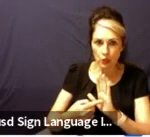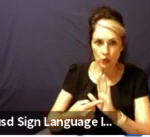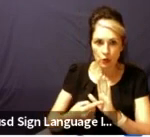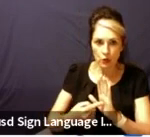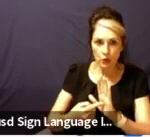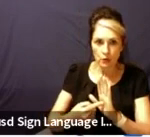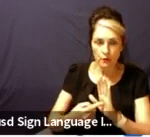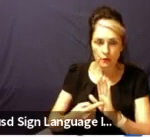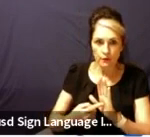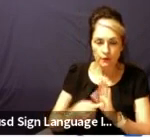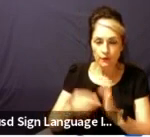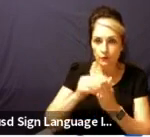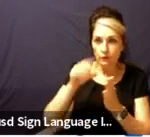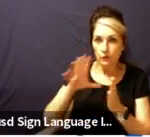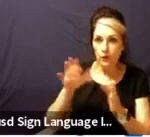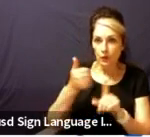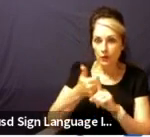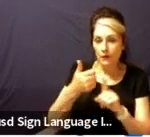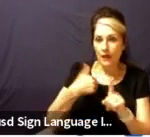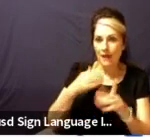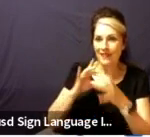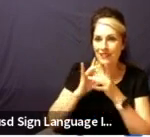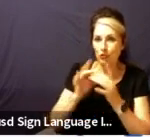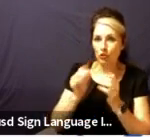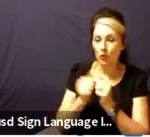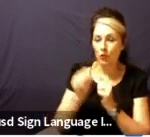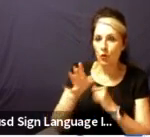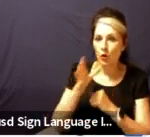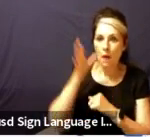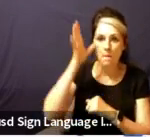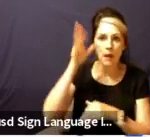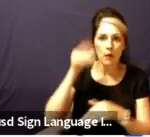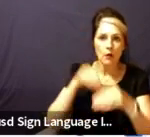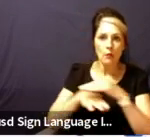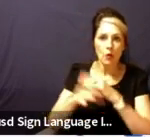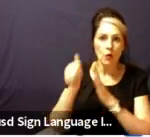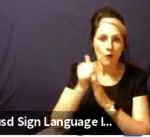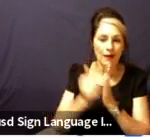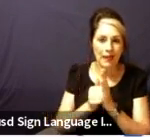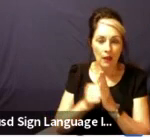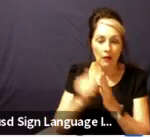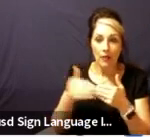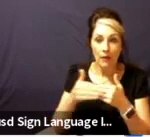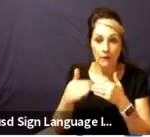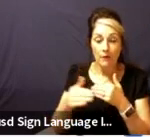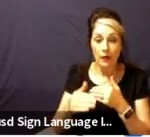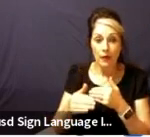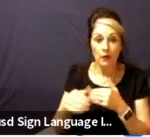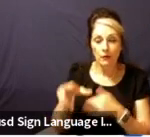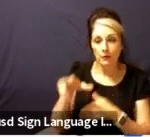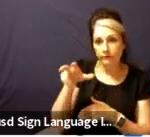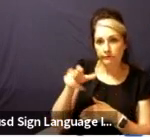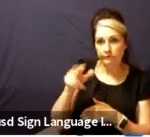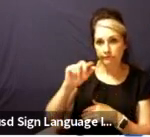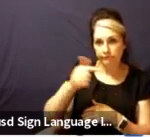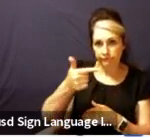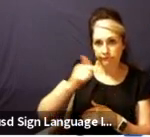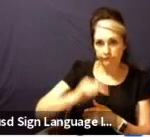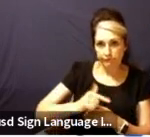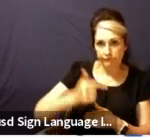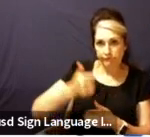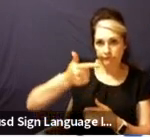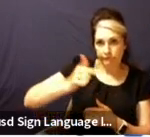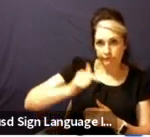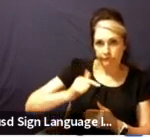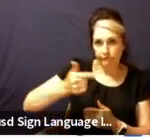the students that you have associated to your parent portal account. And from there, you can toggle between the students that you